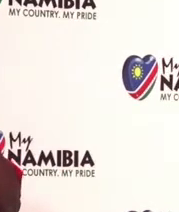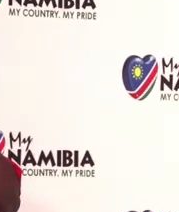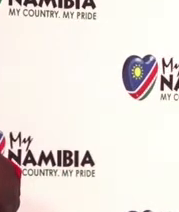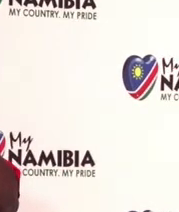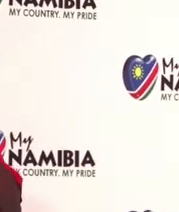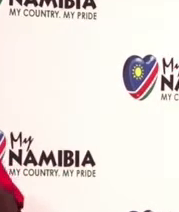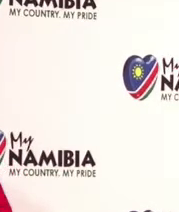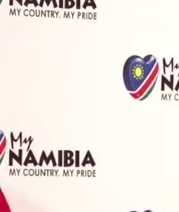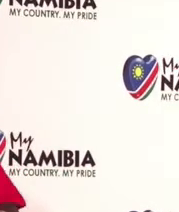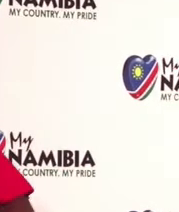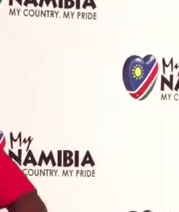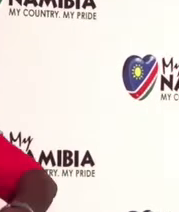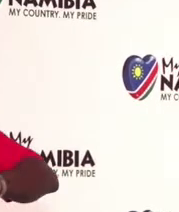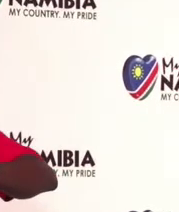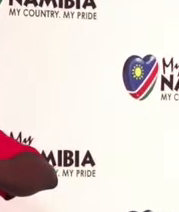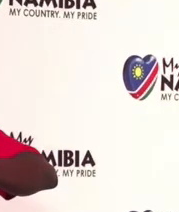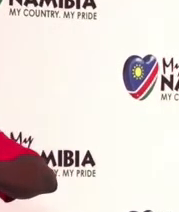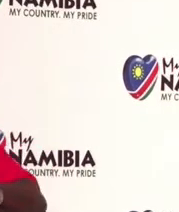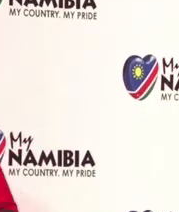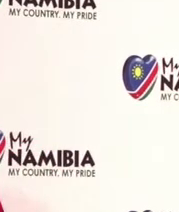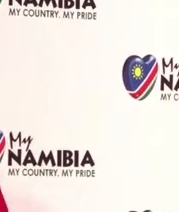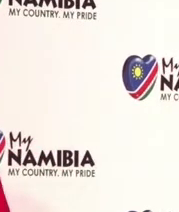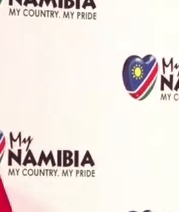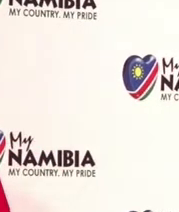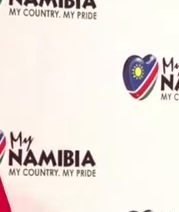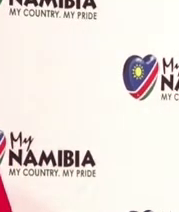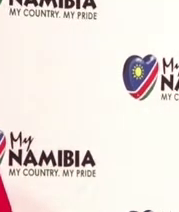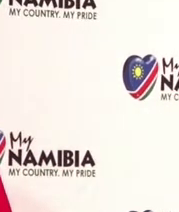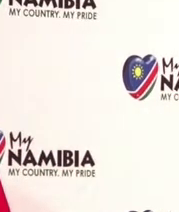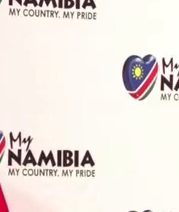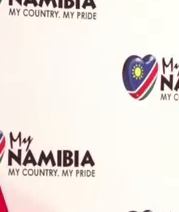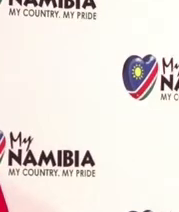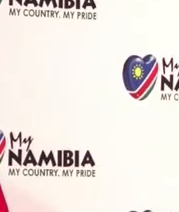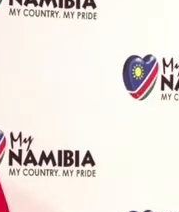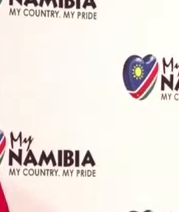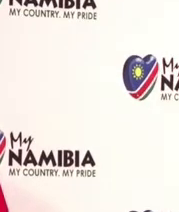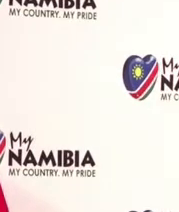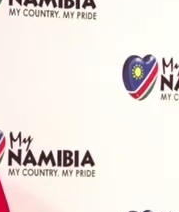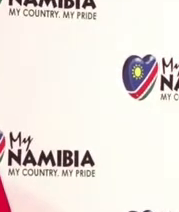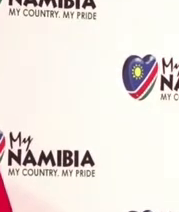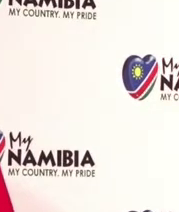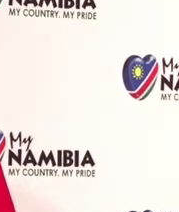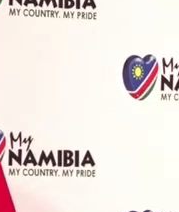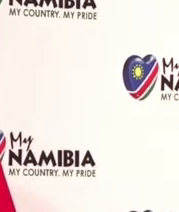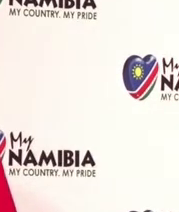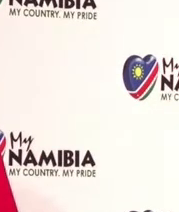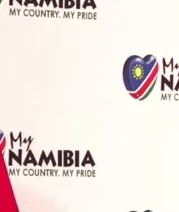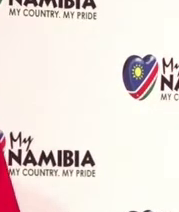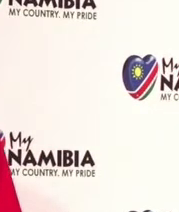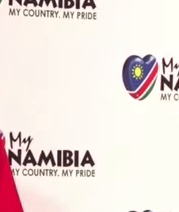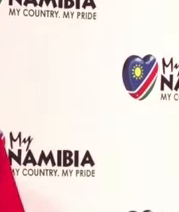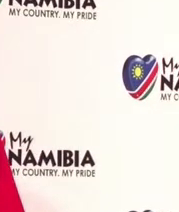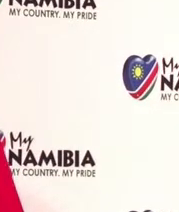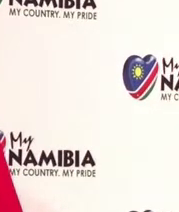Commerce Regional Council. This afternoon we have on the panel the Health Minister, Dr. Kalumbi Shangula. We have also the